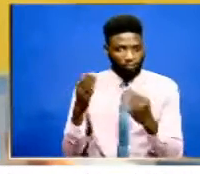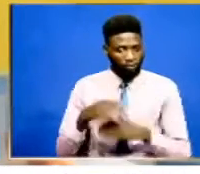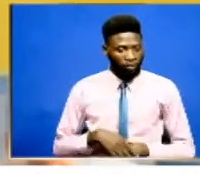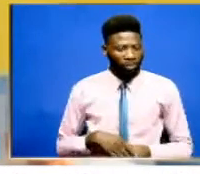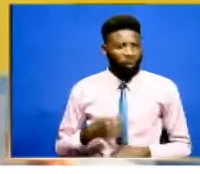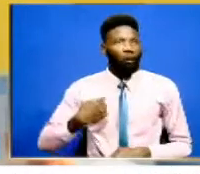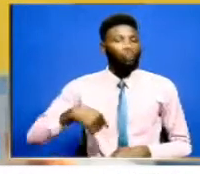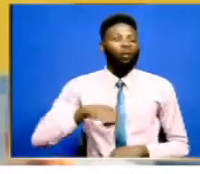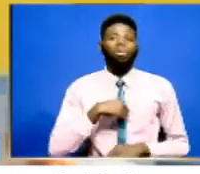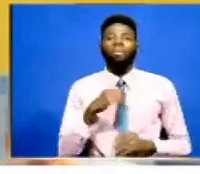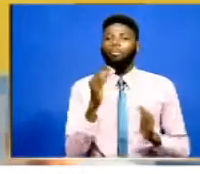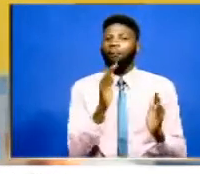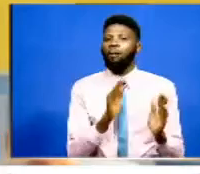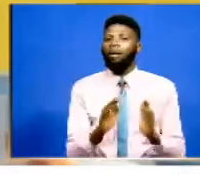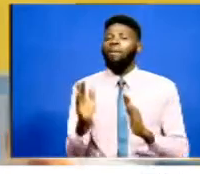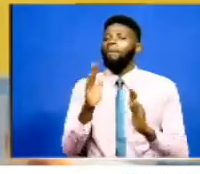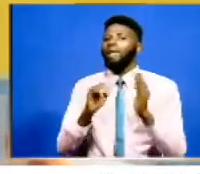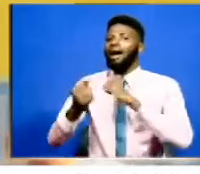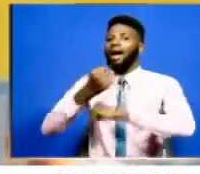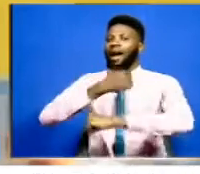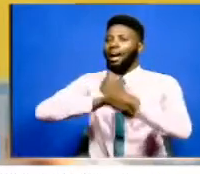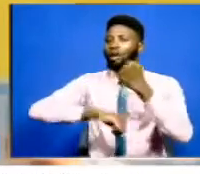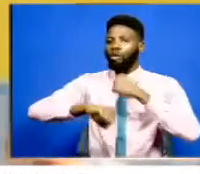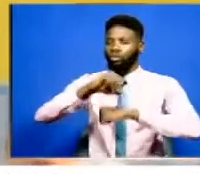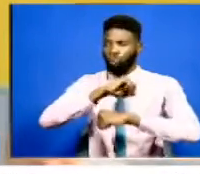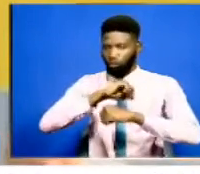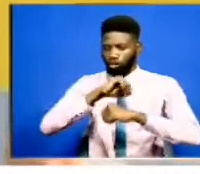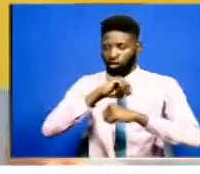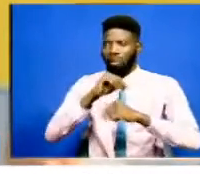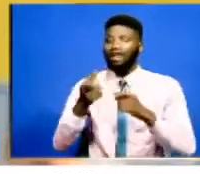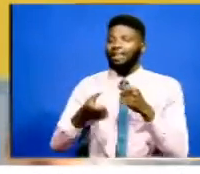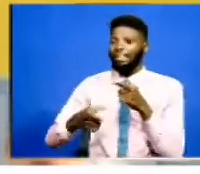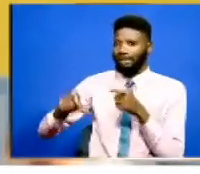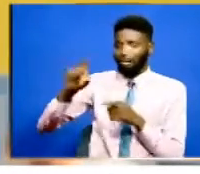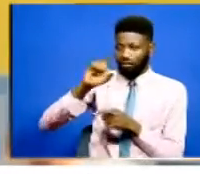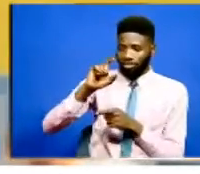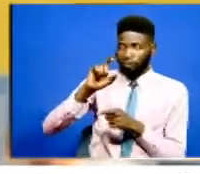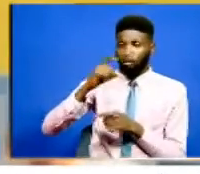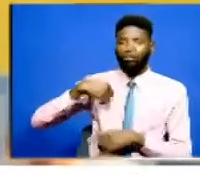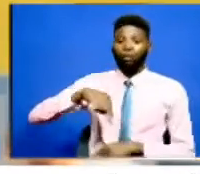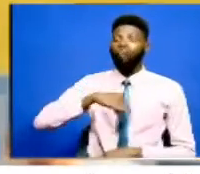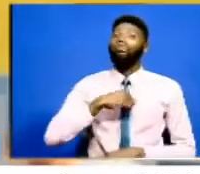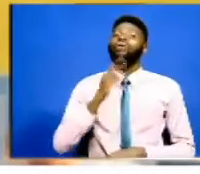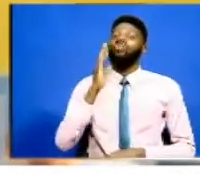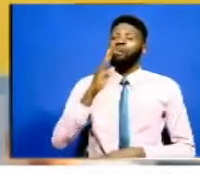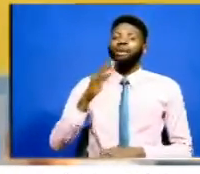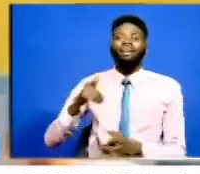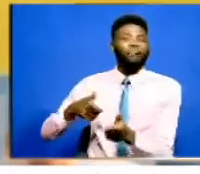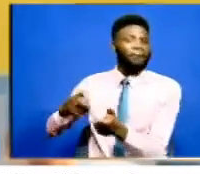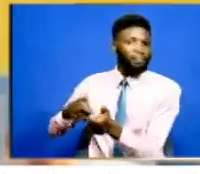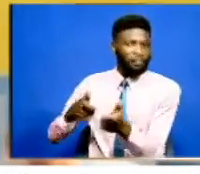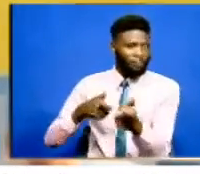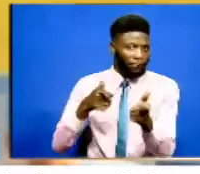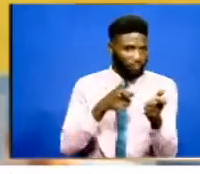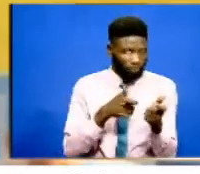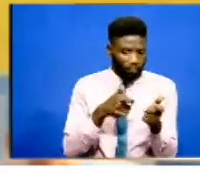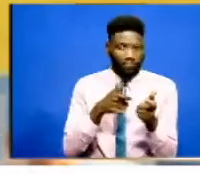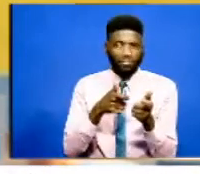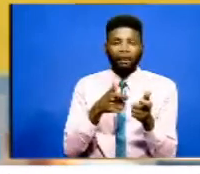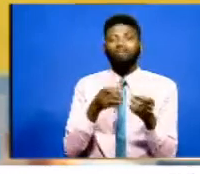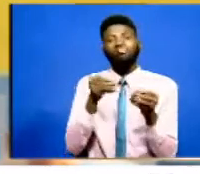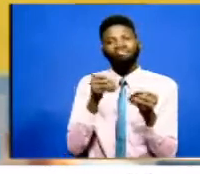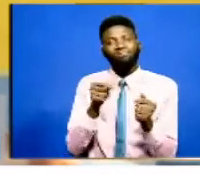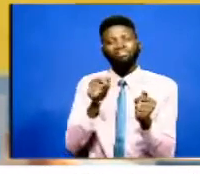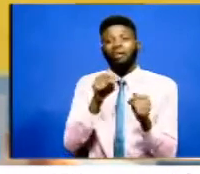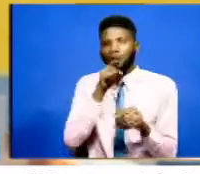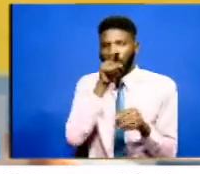to accelerate efforts that will include application of measures to spray and kill mosquito larvae at the